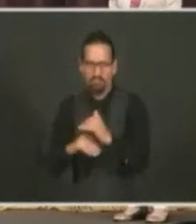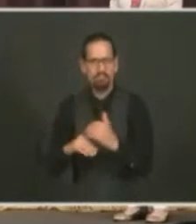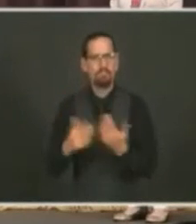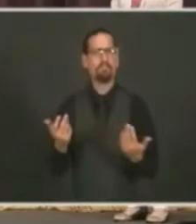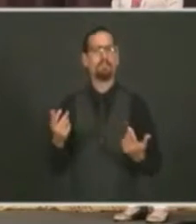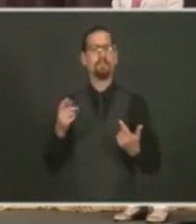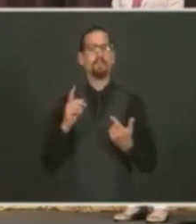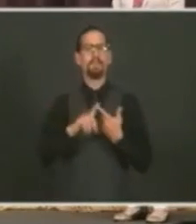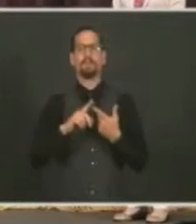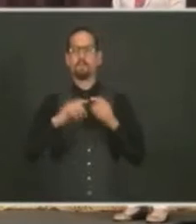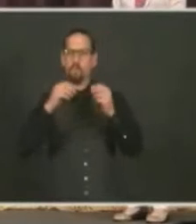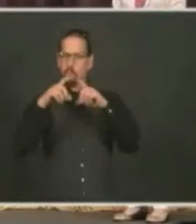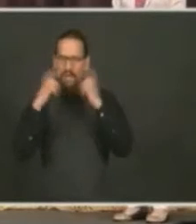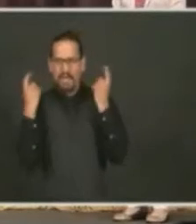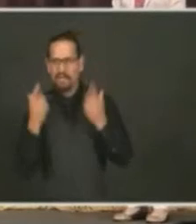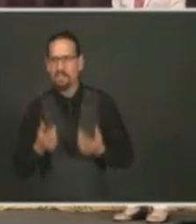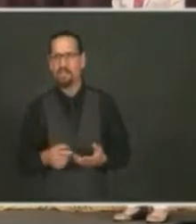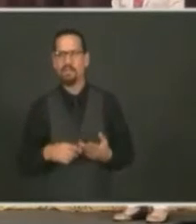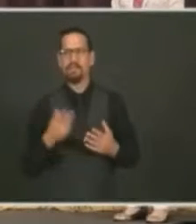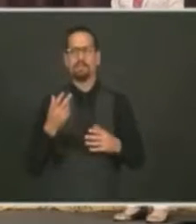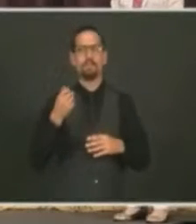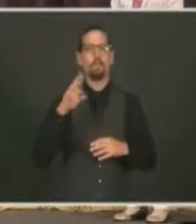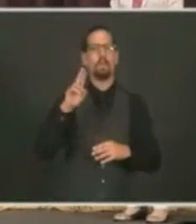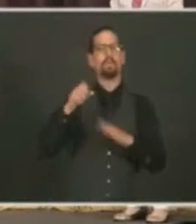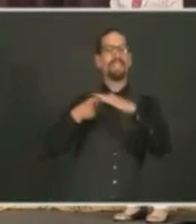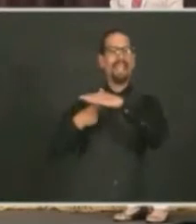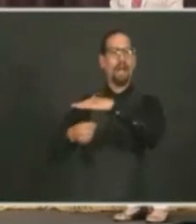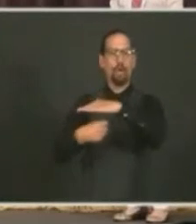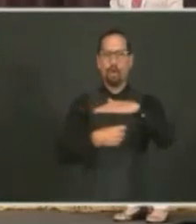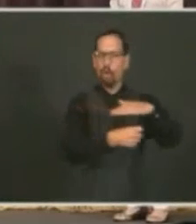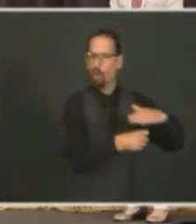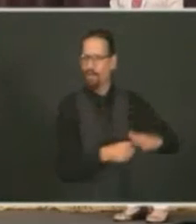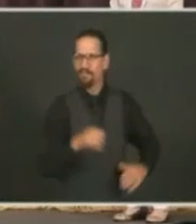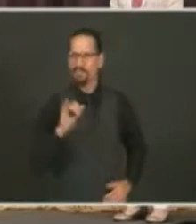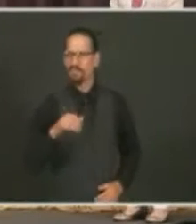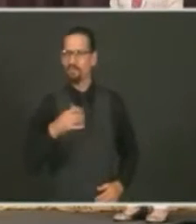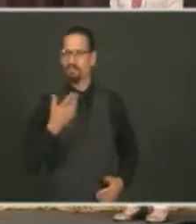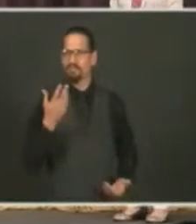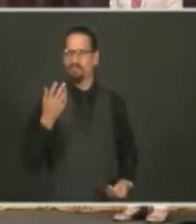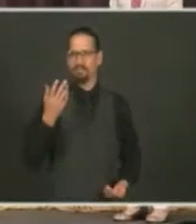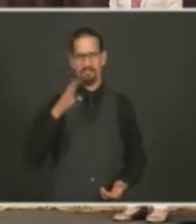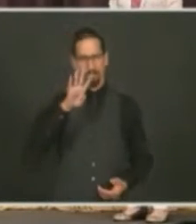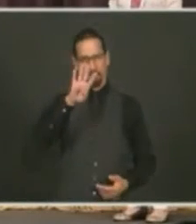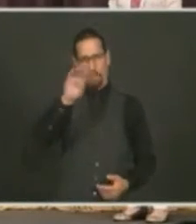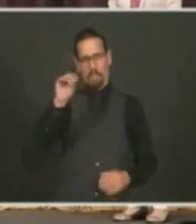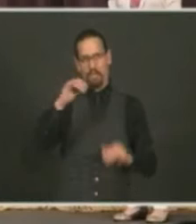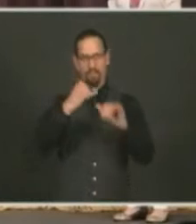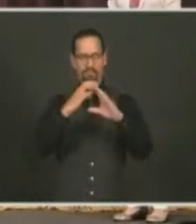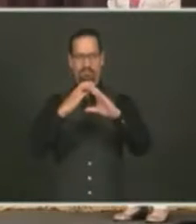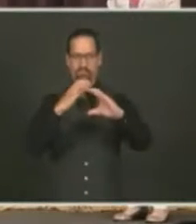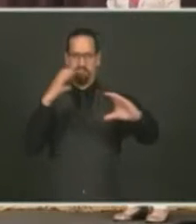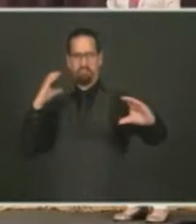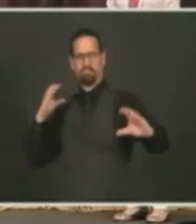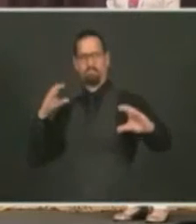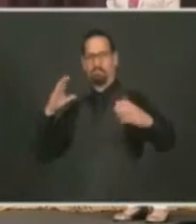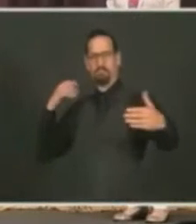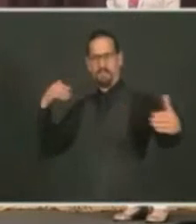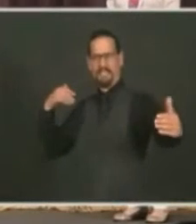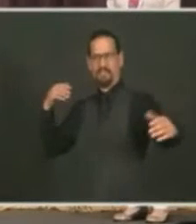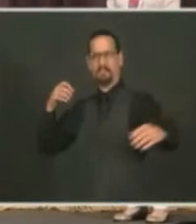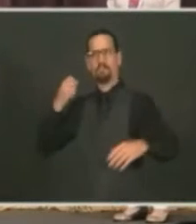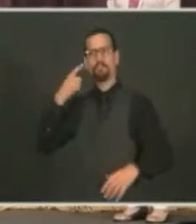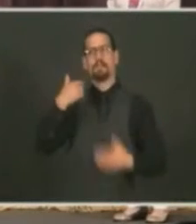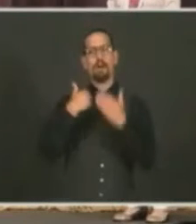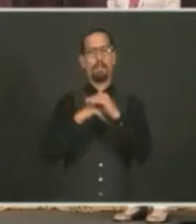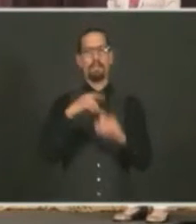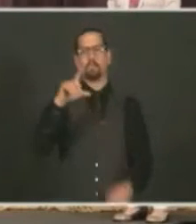response to that? Because obviously on a 40-foot bus, you're going to have people, you're going to have more, I think it's 20 people per bus that exceeds the